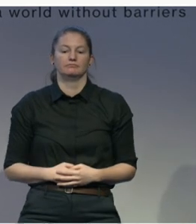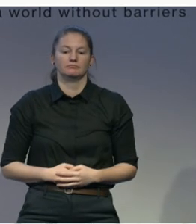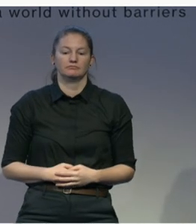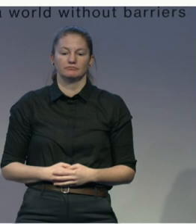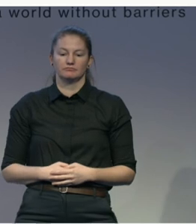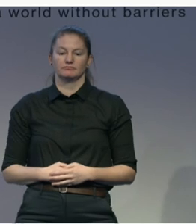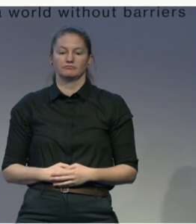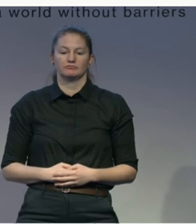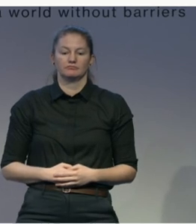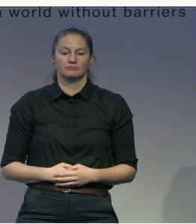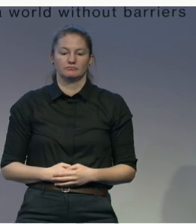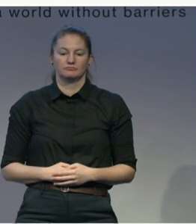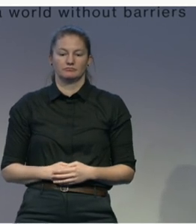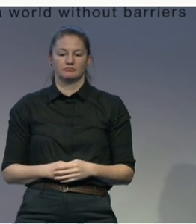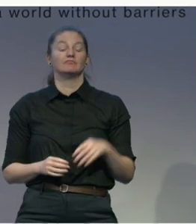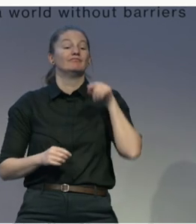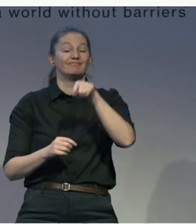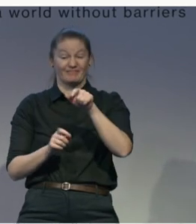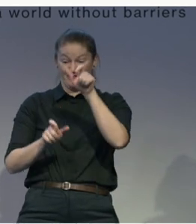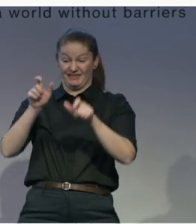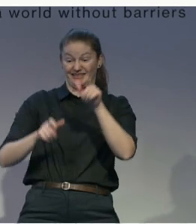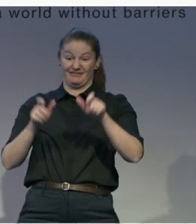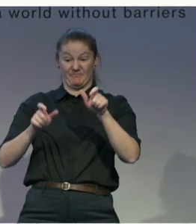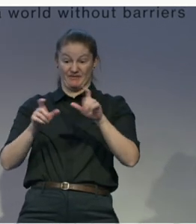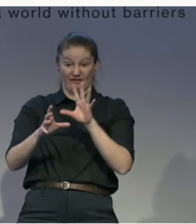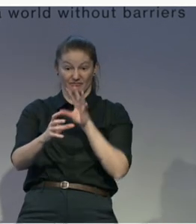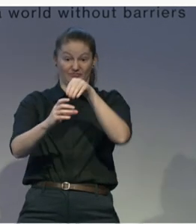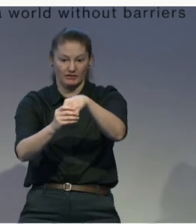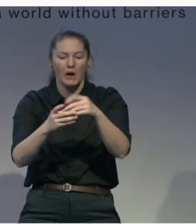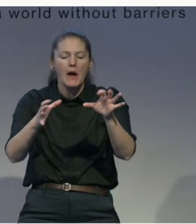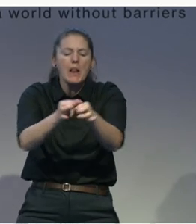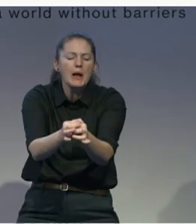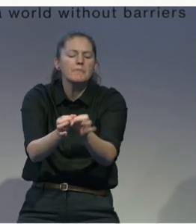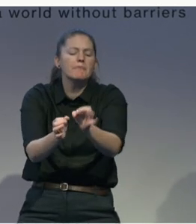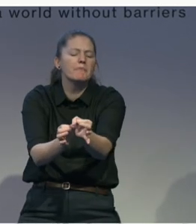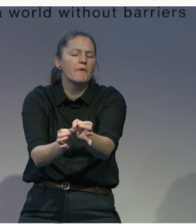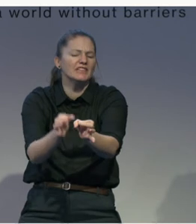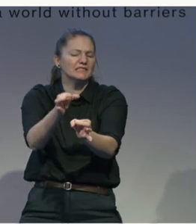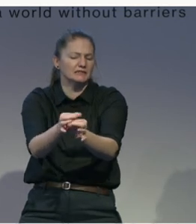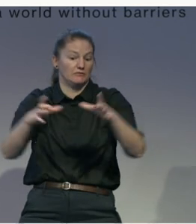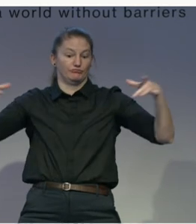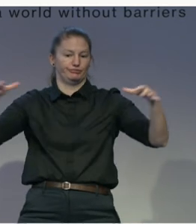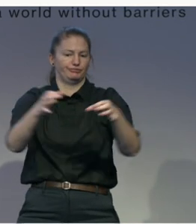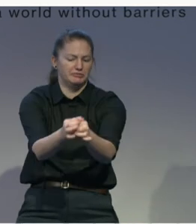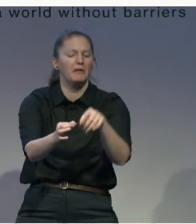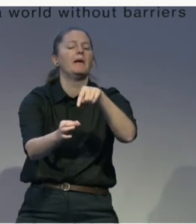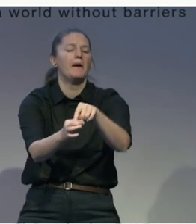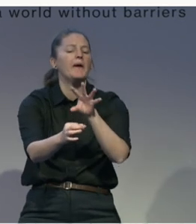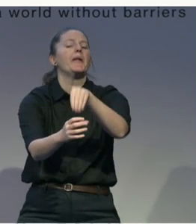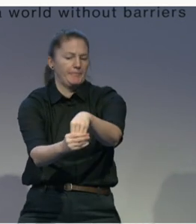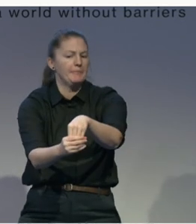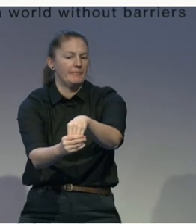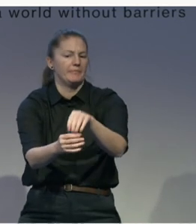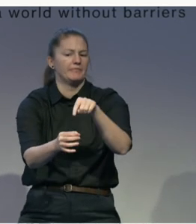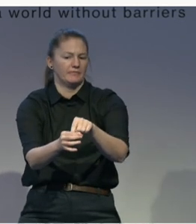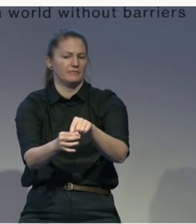So I heard that people with disabilities are either not invited to those meetings, saying like they don't understand,